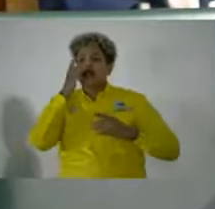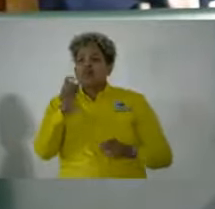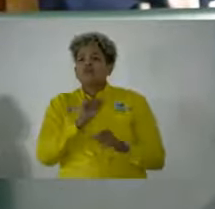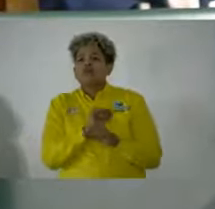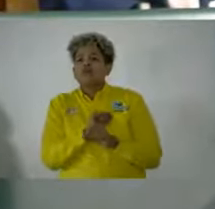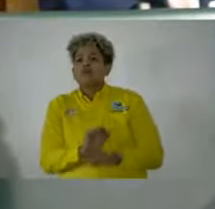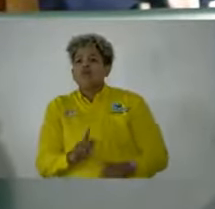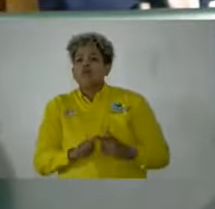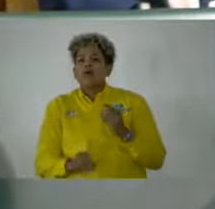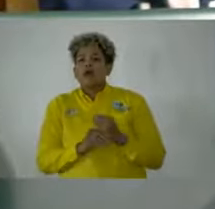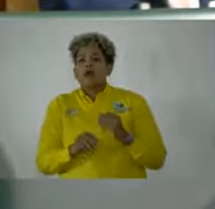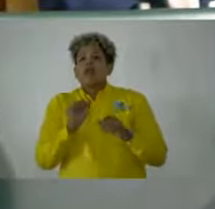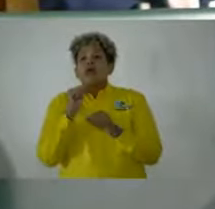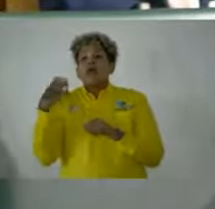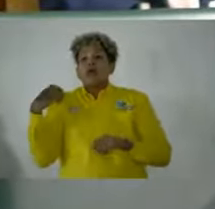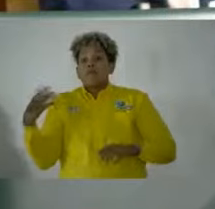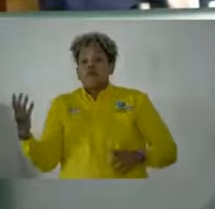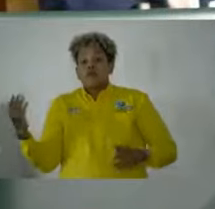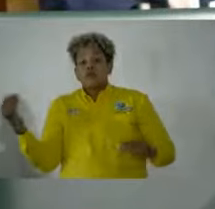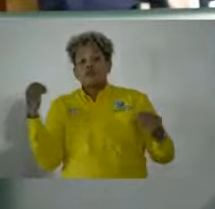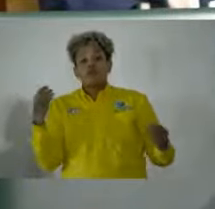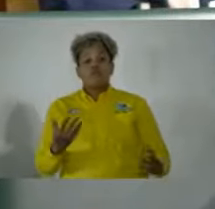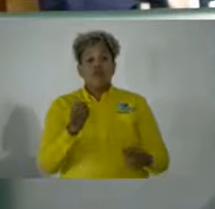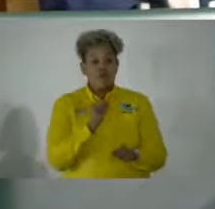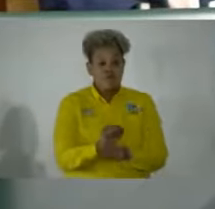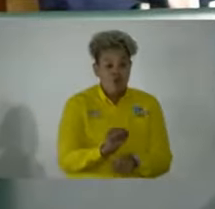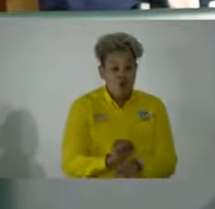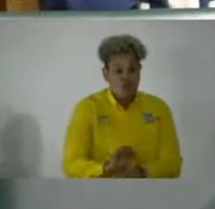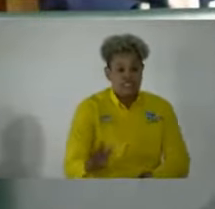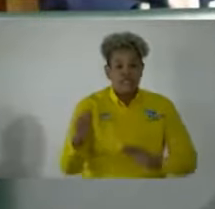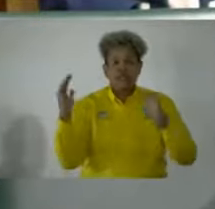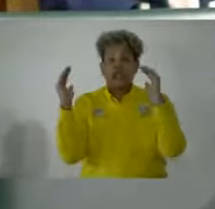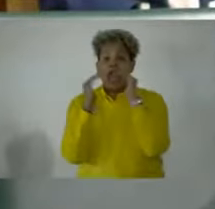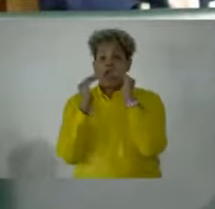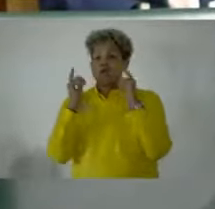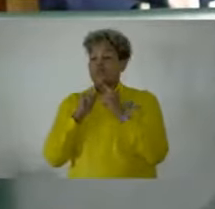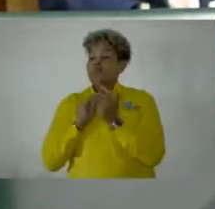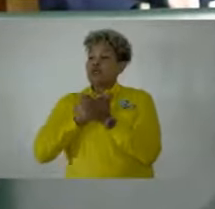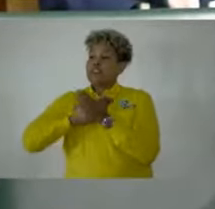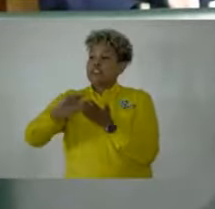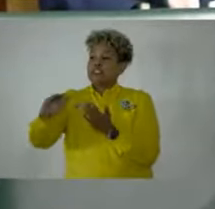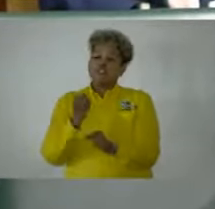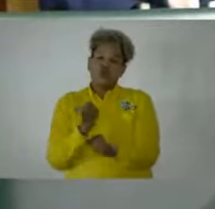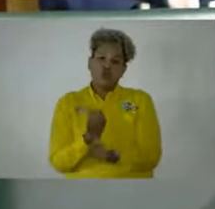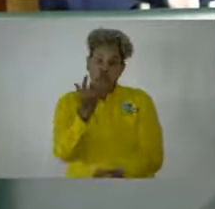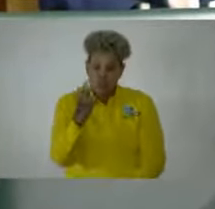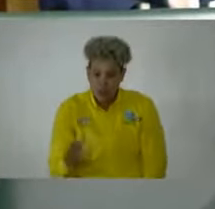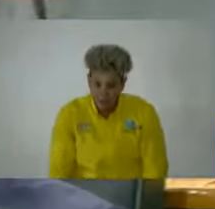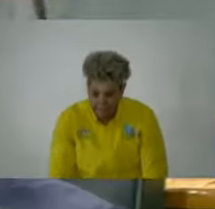workers and employers to bring about productivity, equity, and decent work.